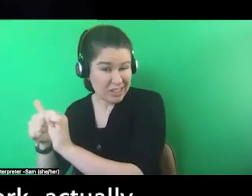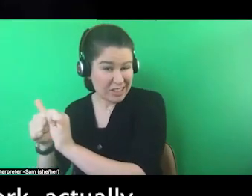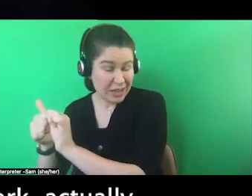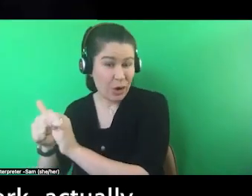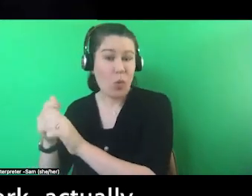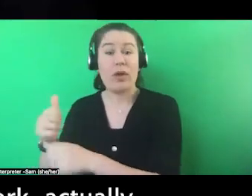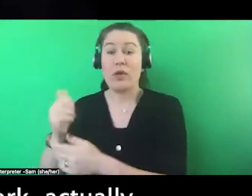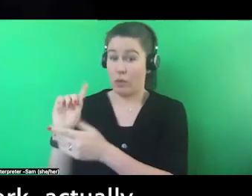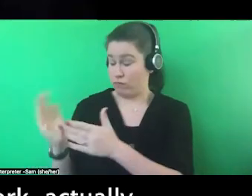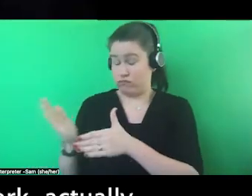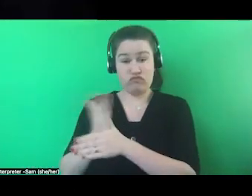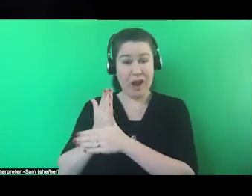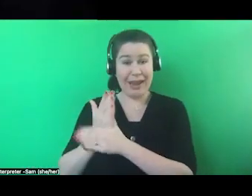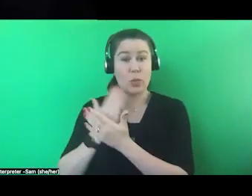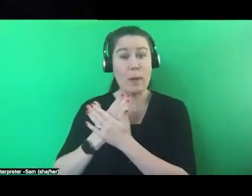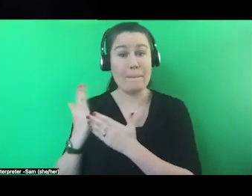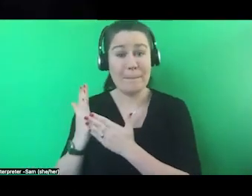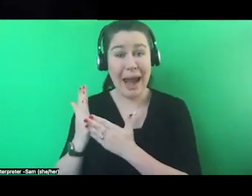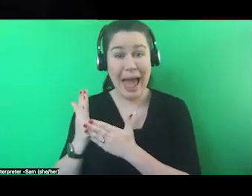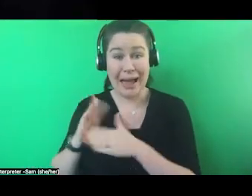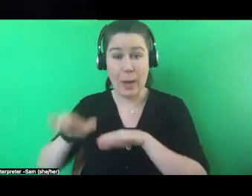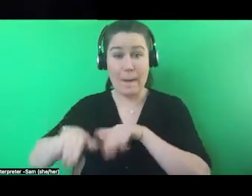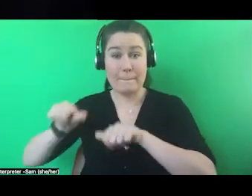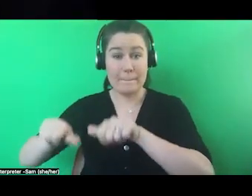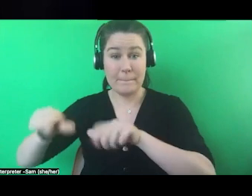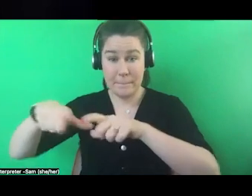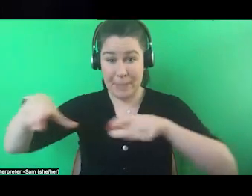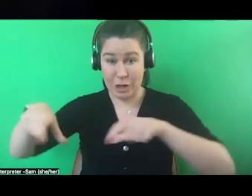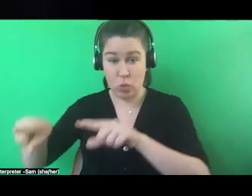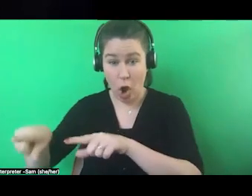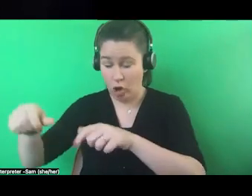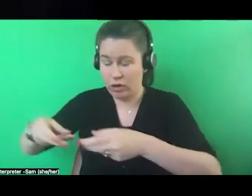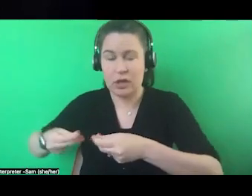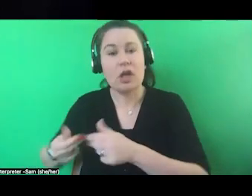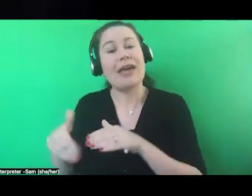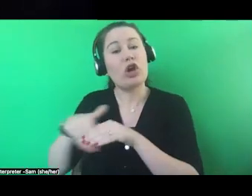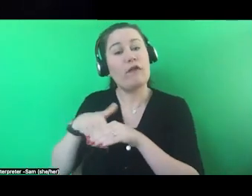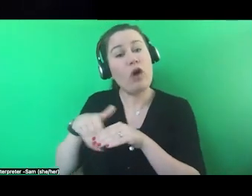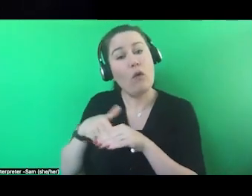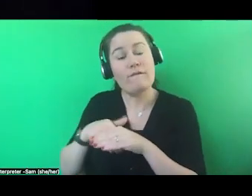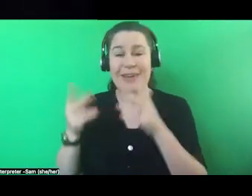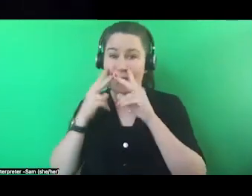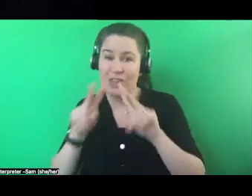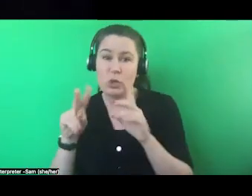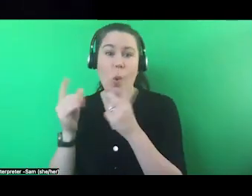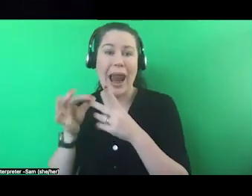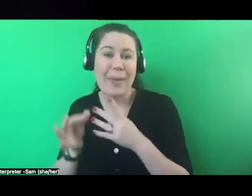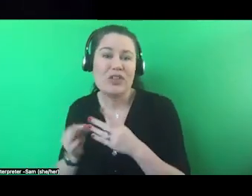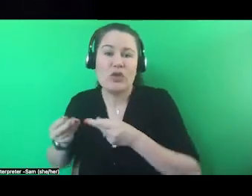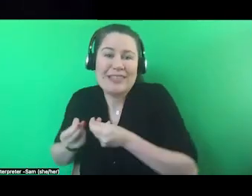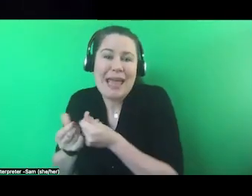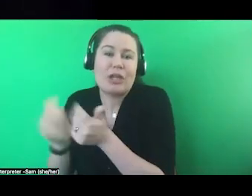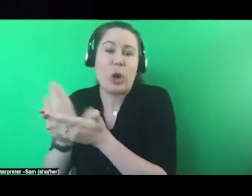patchwork, actually, with visual elements of texture and poems written on it in order